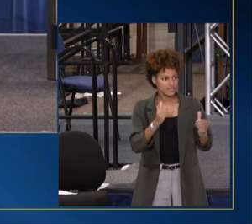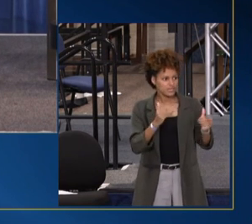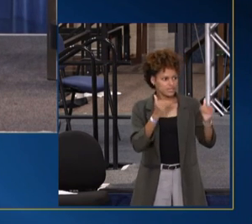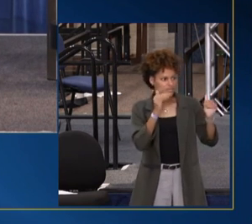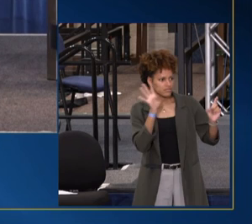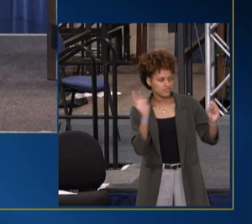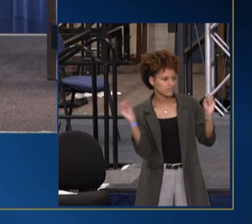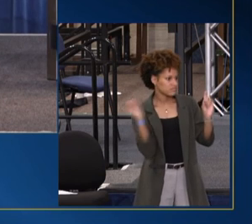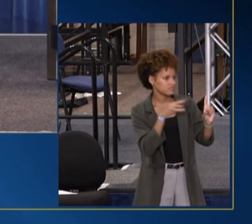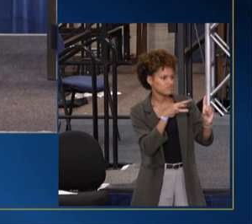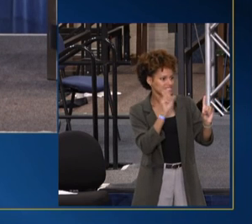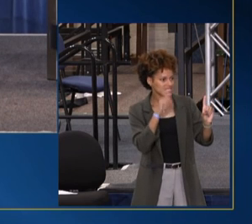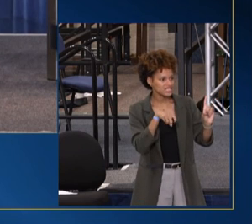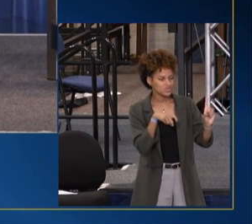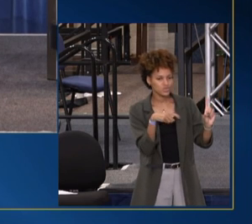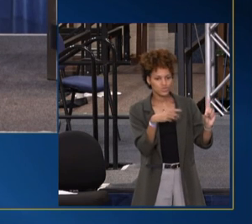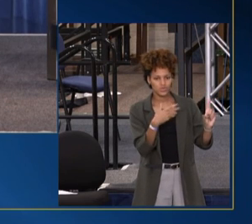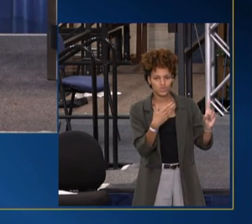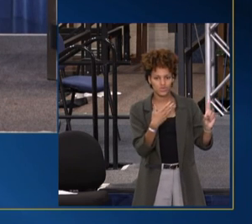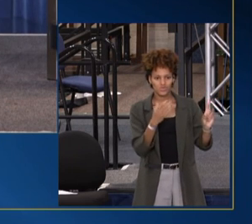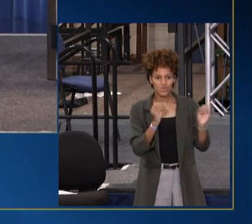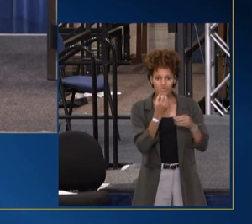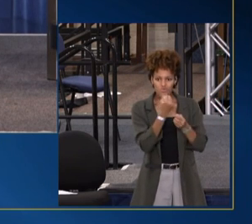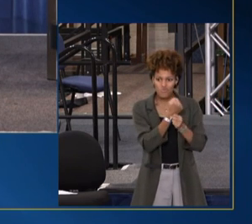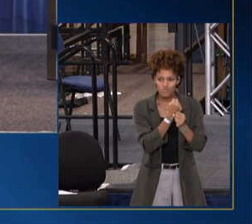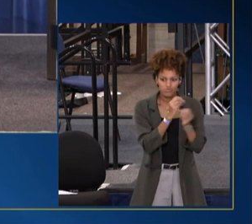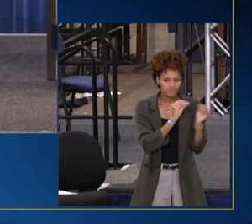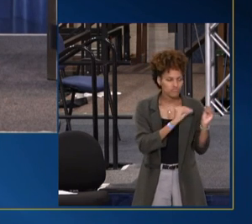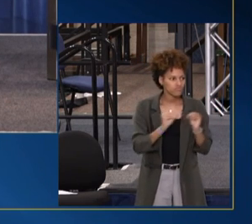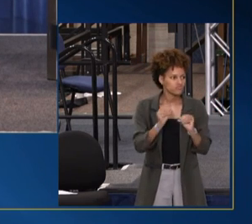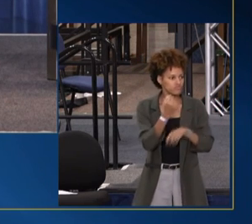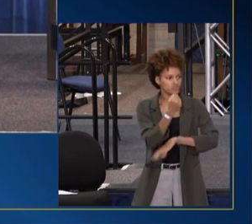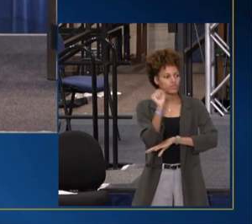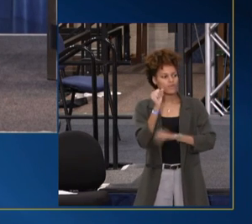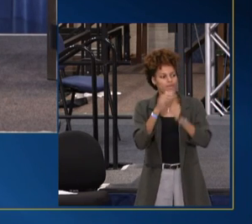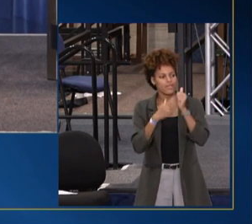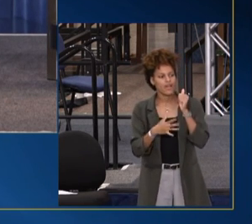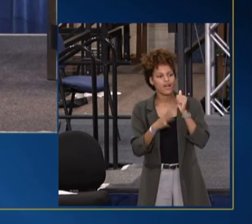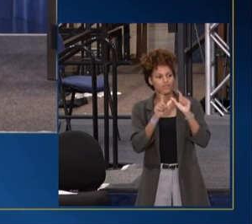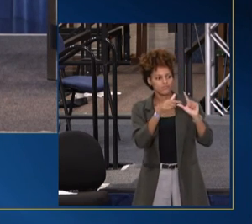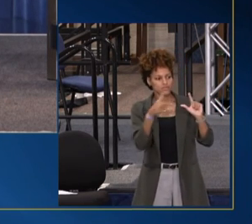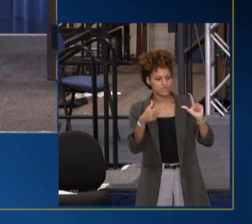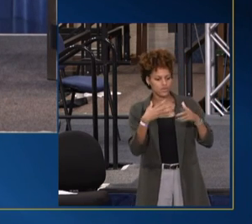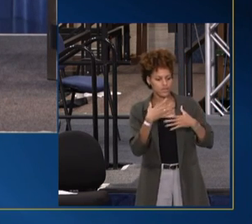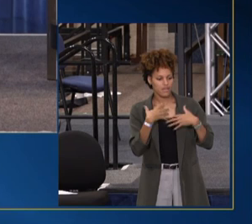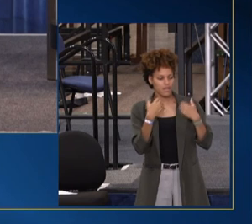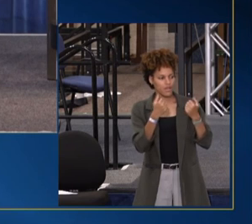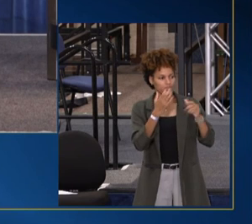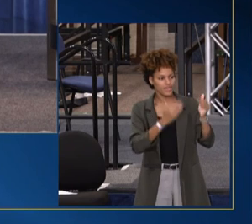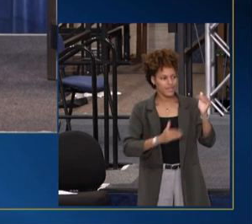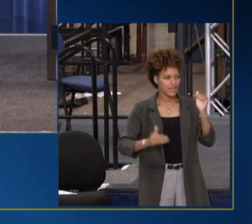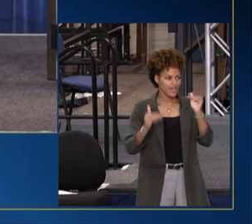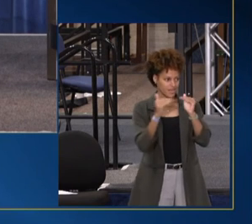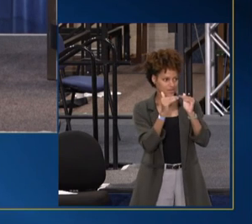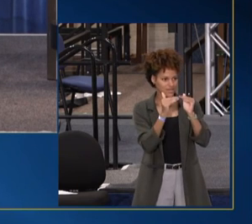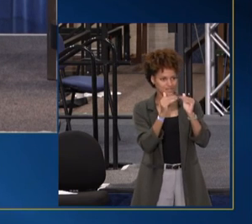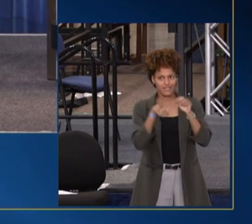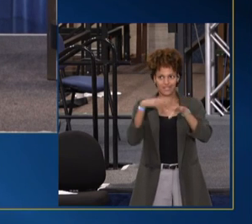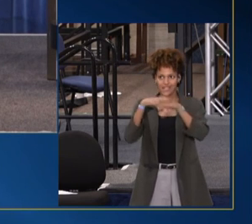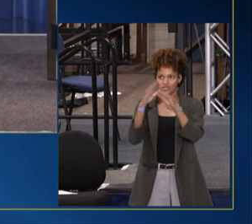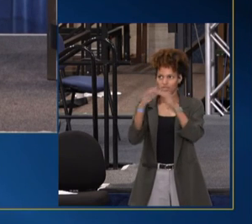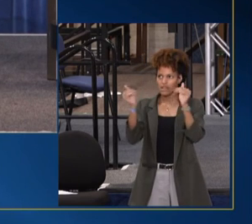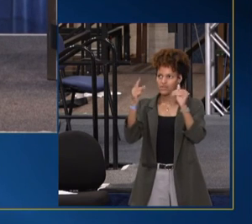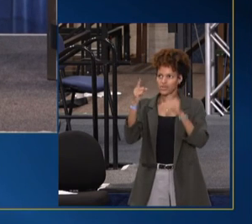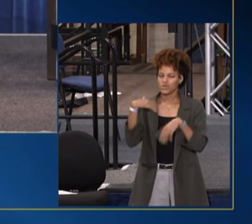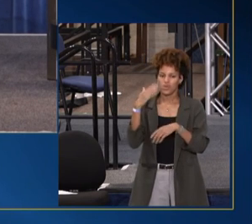there is actually no, there's no movement for LGBTQI health equity at the national level without community-based clinics